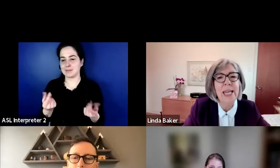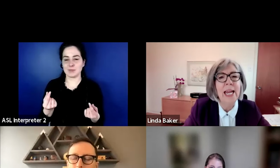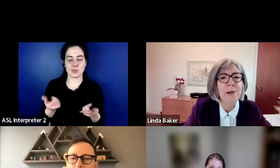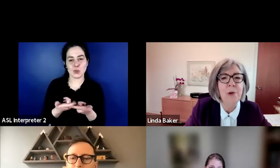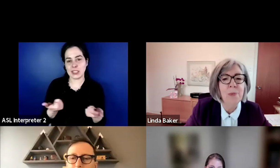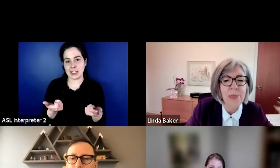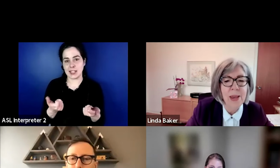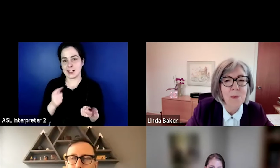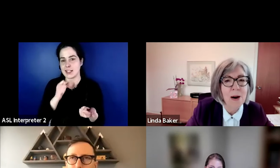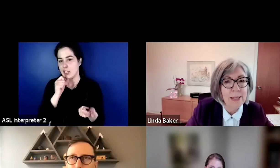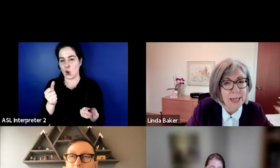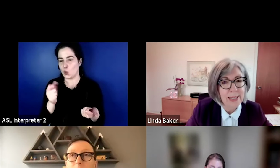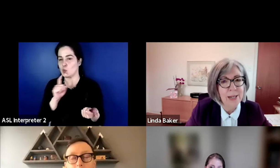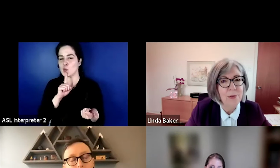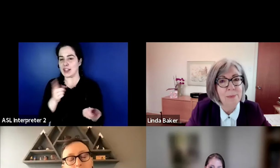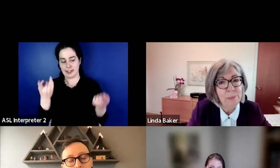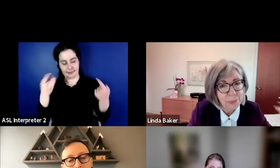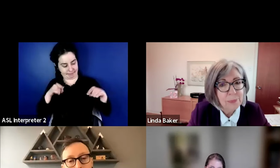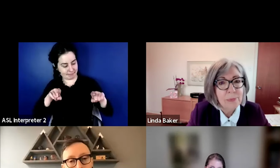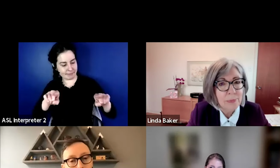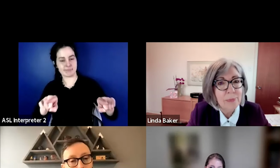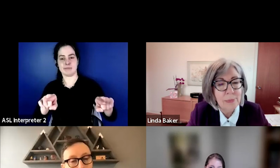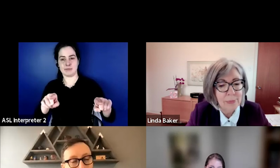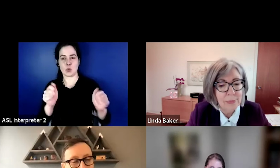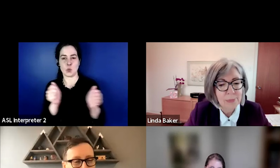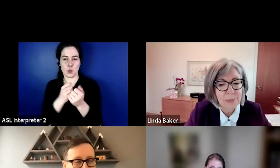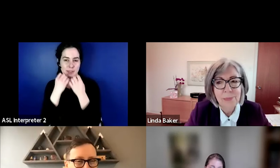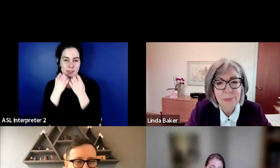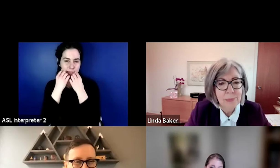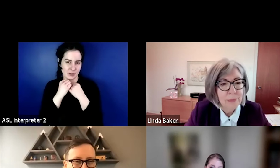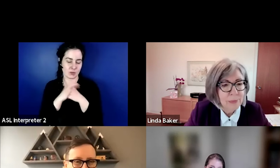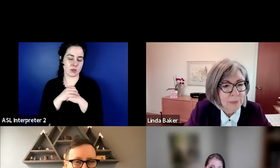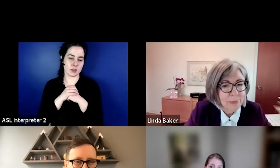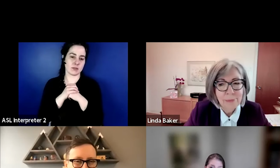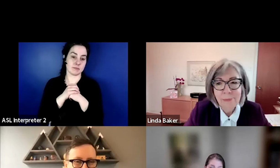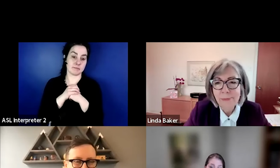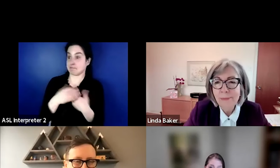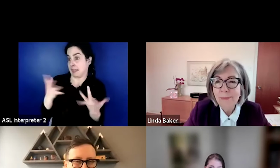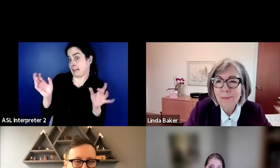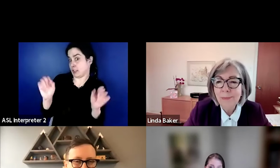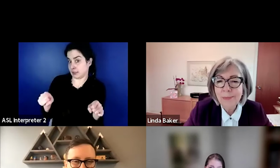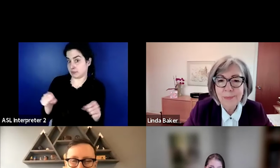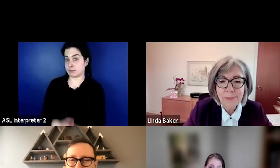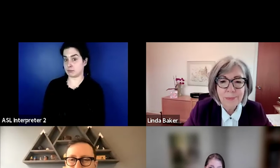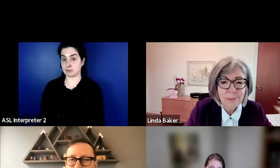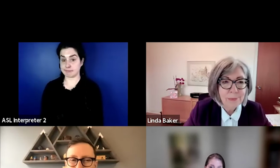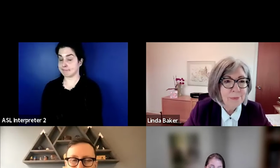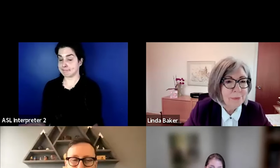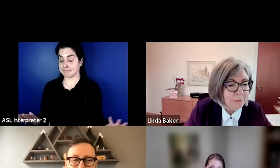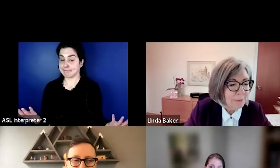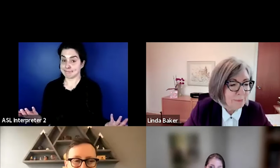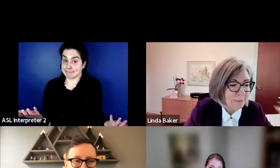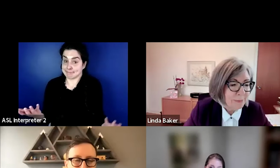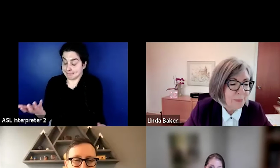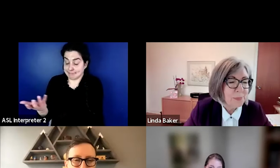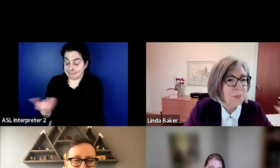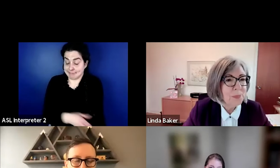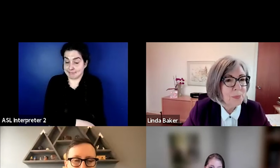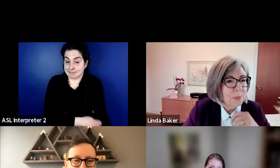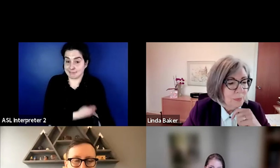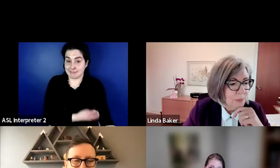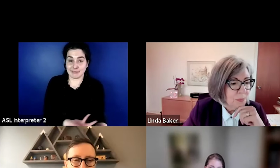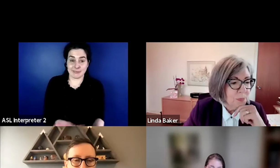in tandem with what they want, et cetera? I think there can be, absolutely. There's no question, right? And I think because there's this,